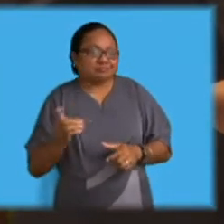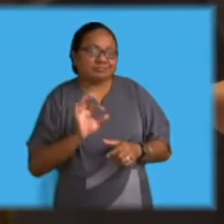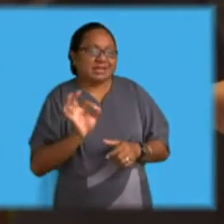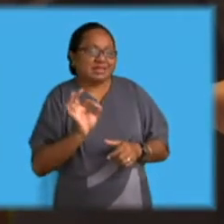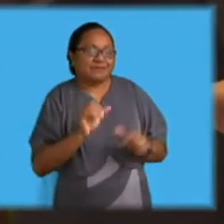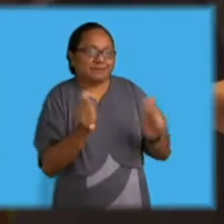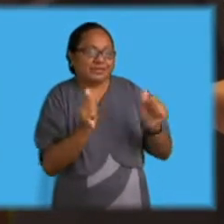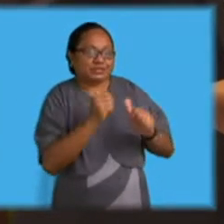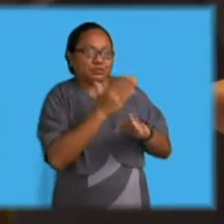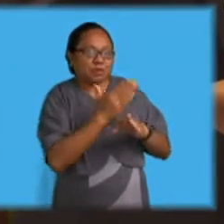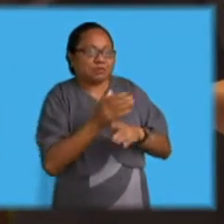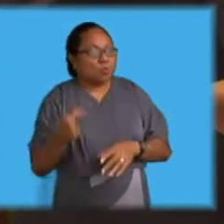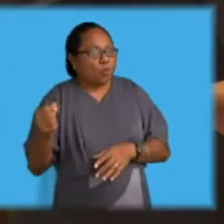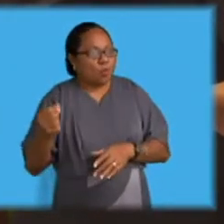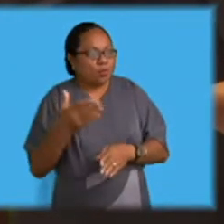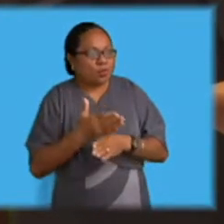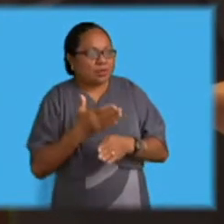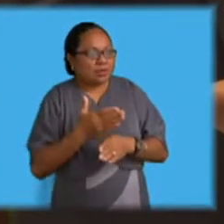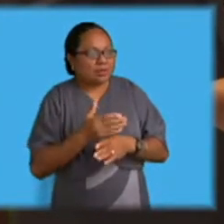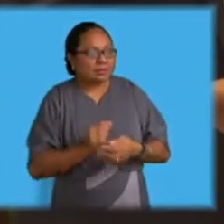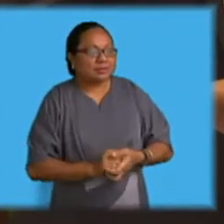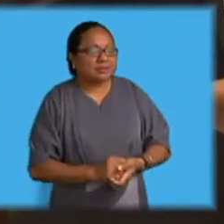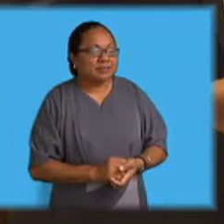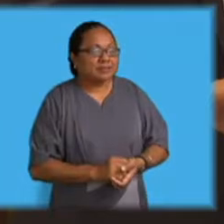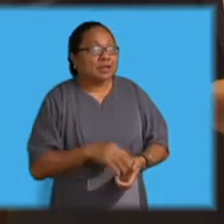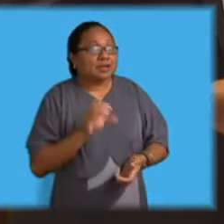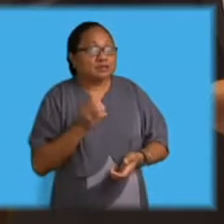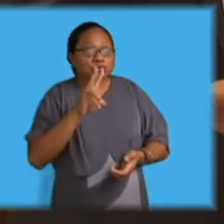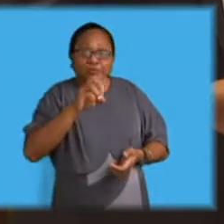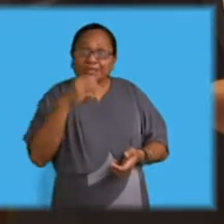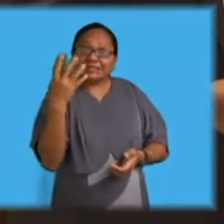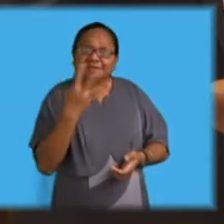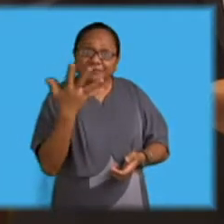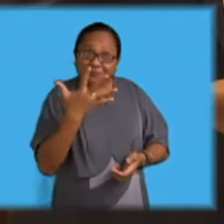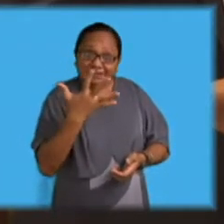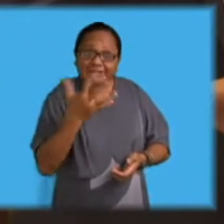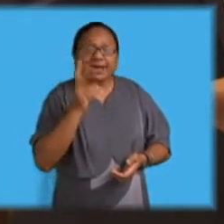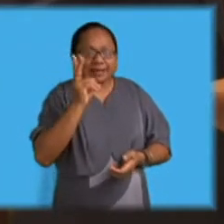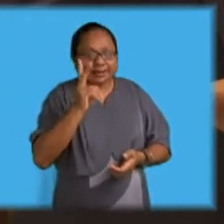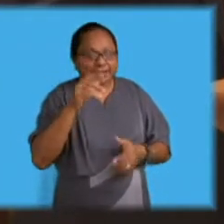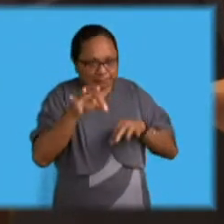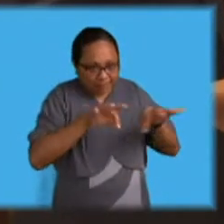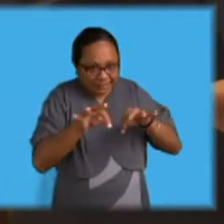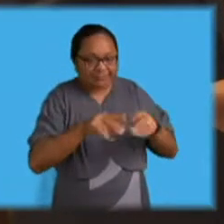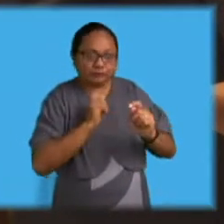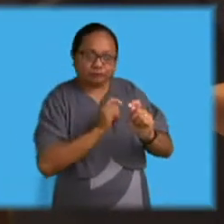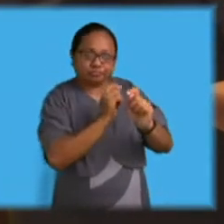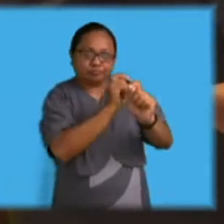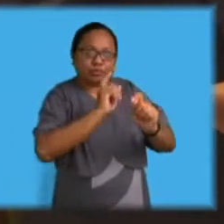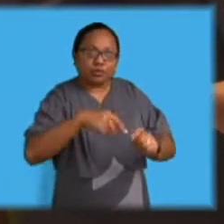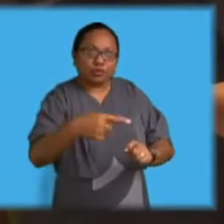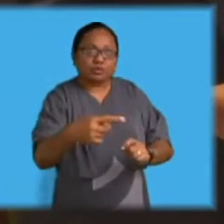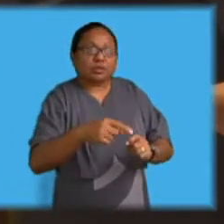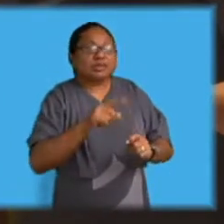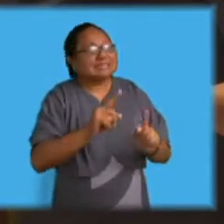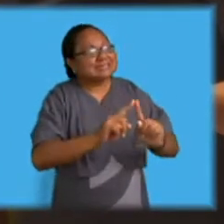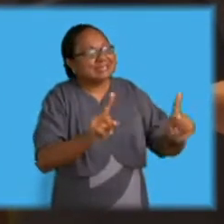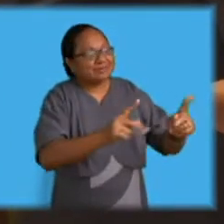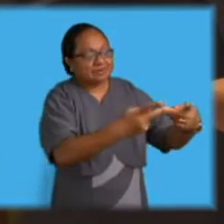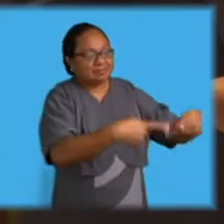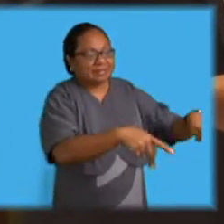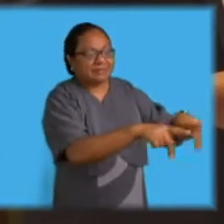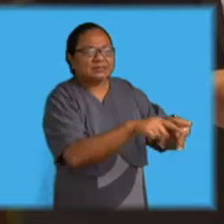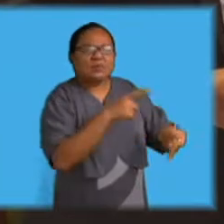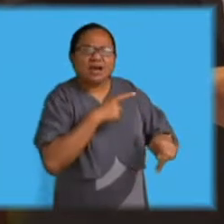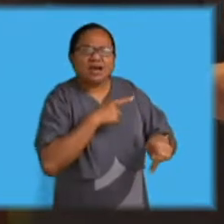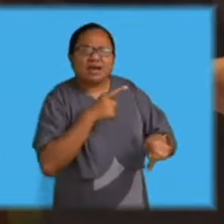The reconstruction of the work was considered in 2015 and at a different site because there was a